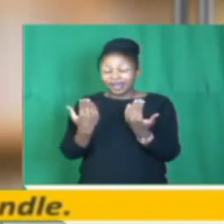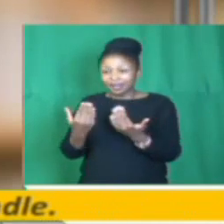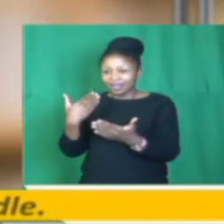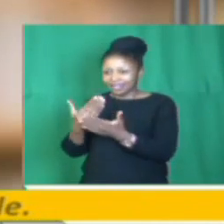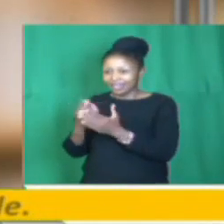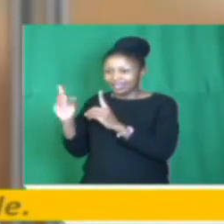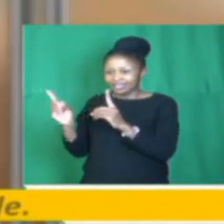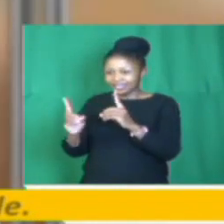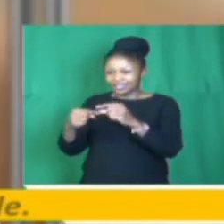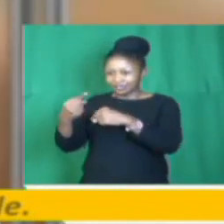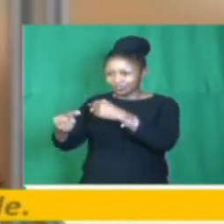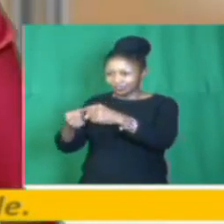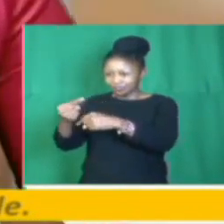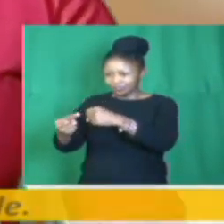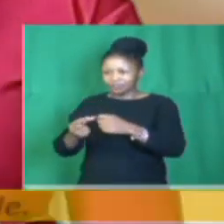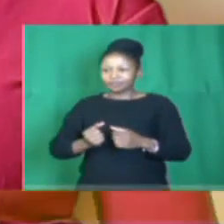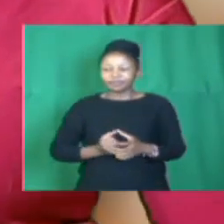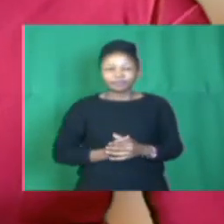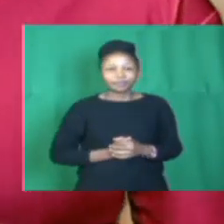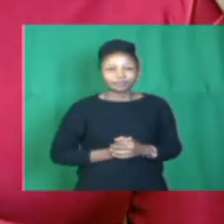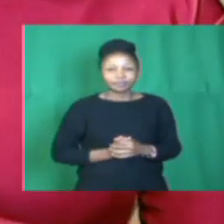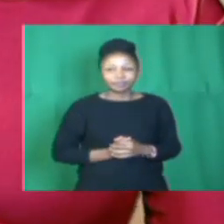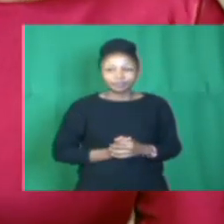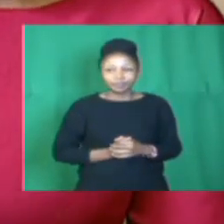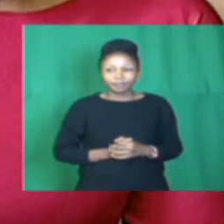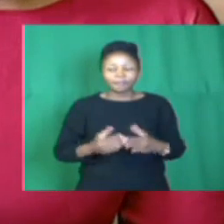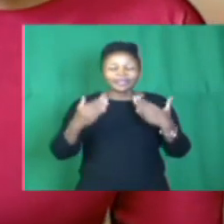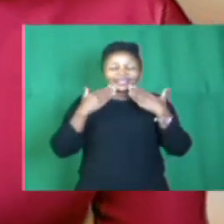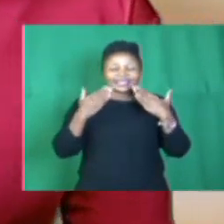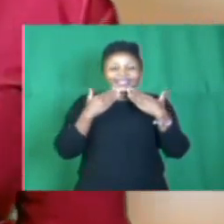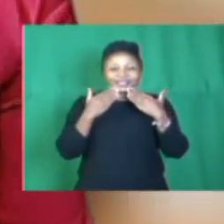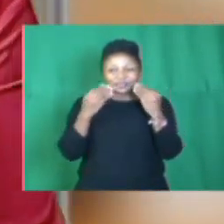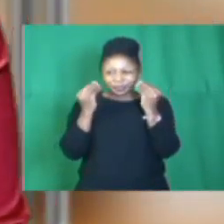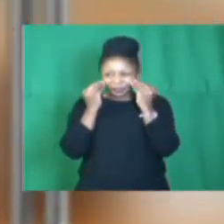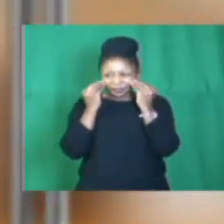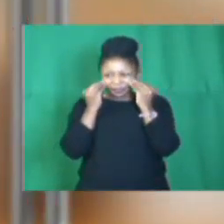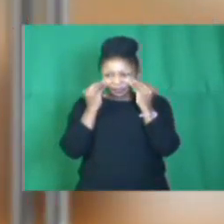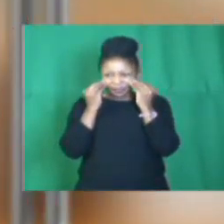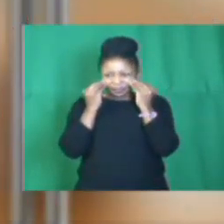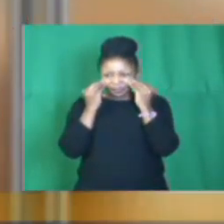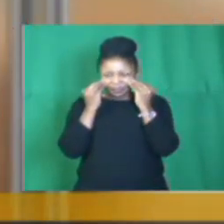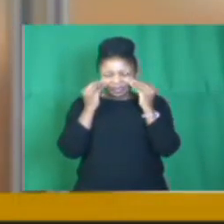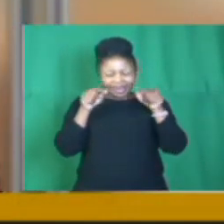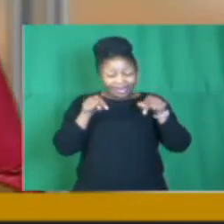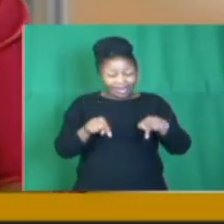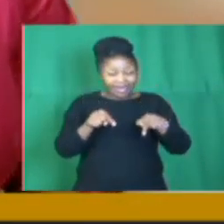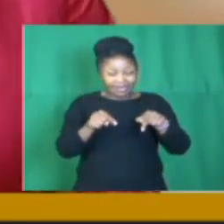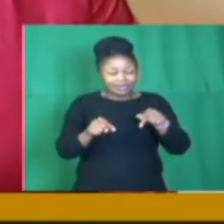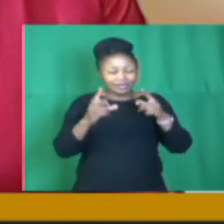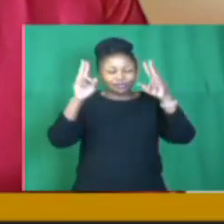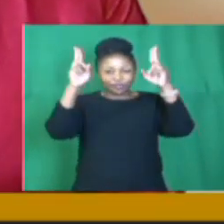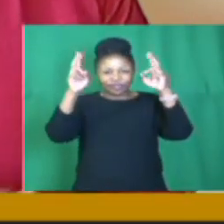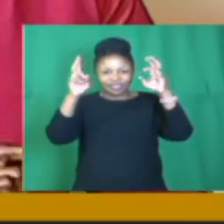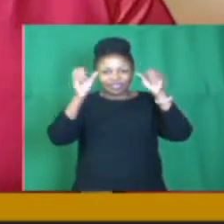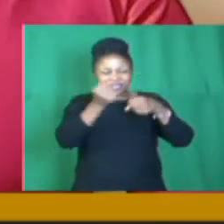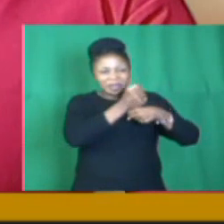your class. Thank you so much, Nogwazi. As I've said earlier on, our lesson is on descriptive writing.